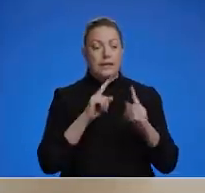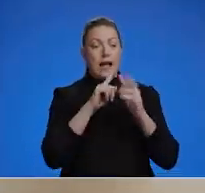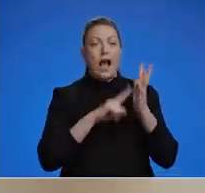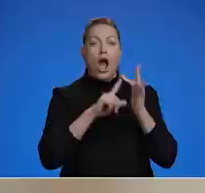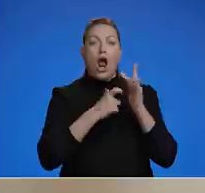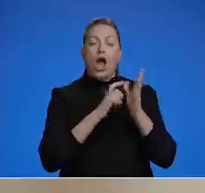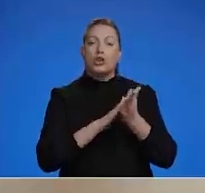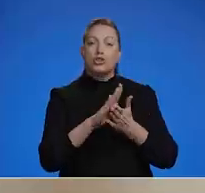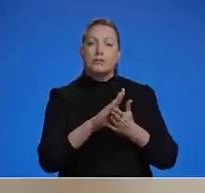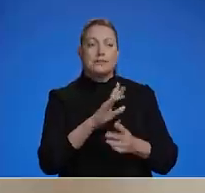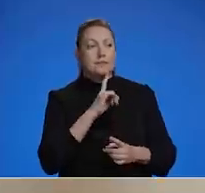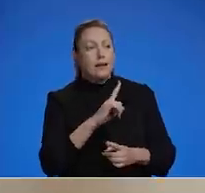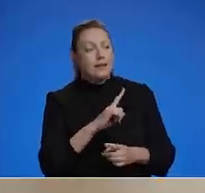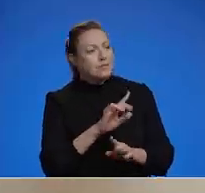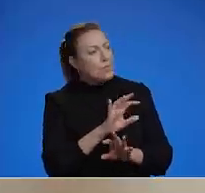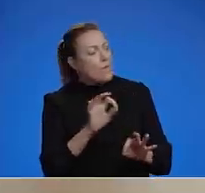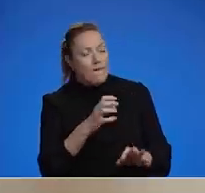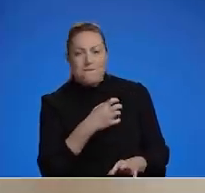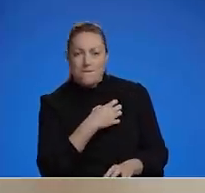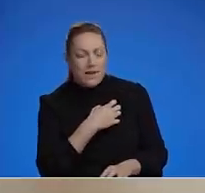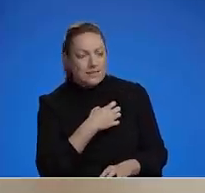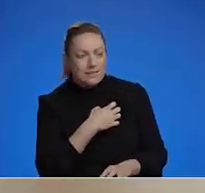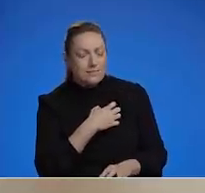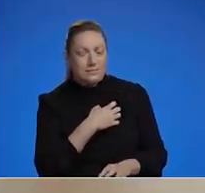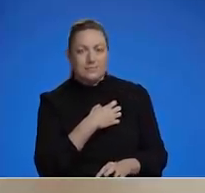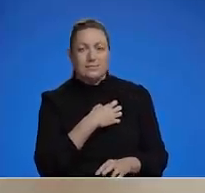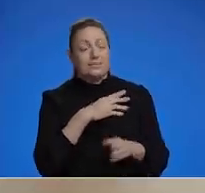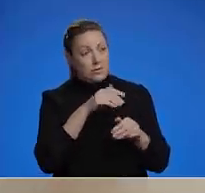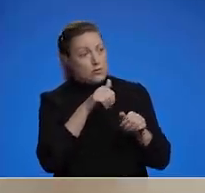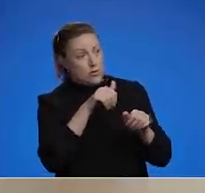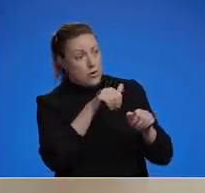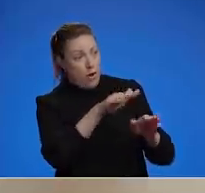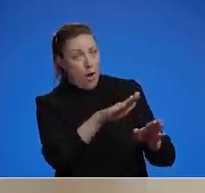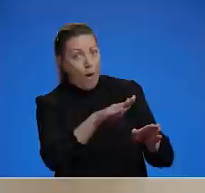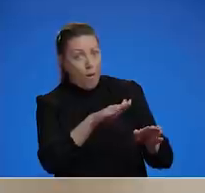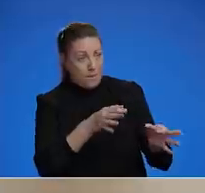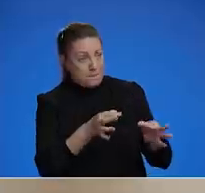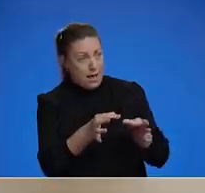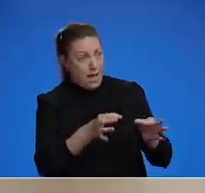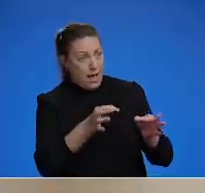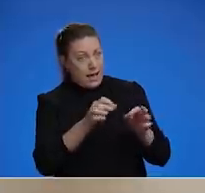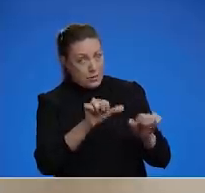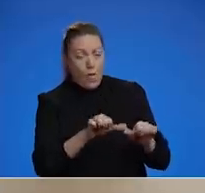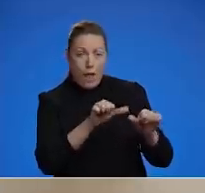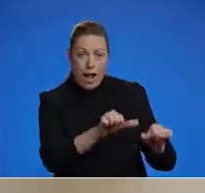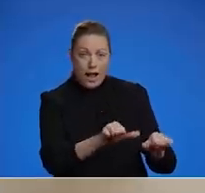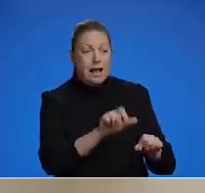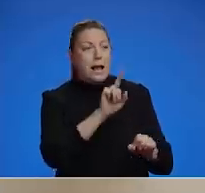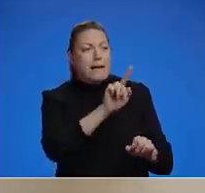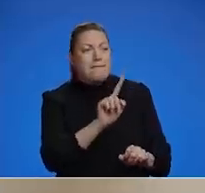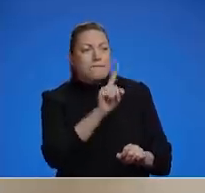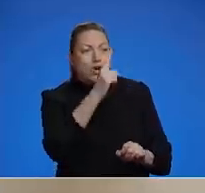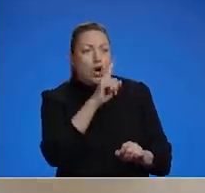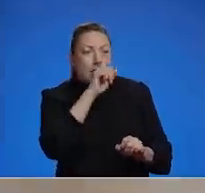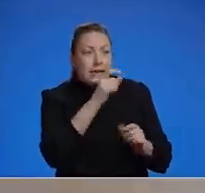But Elijah said to her, "Do not be afraid. Go and do as you have